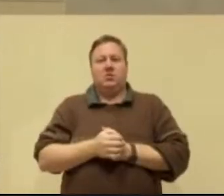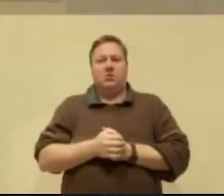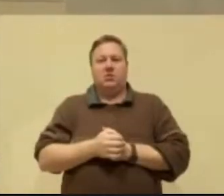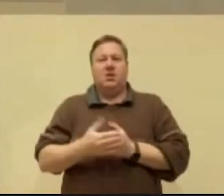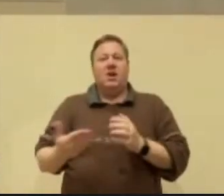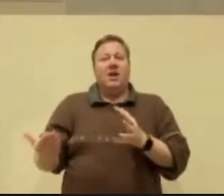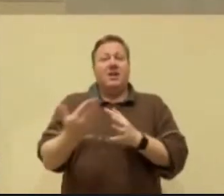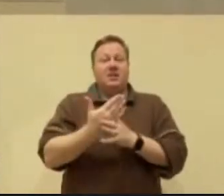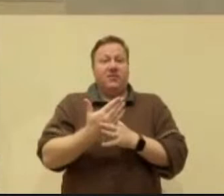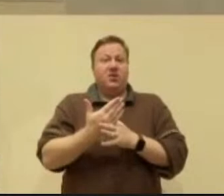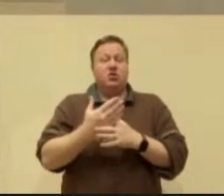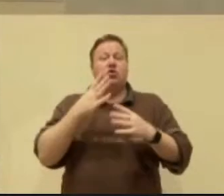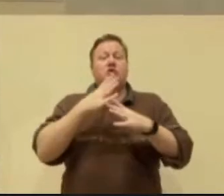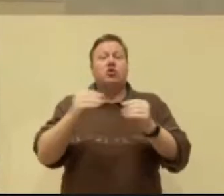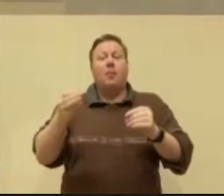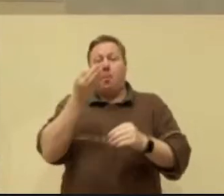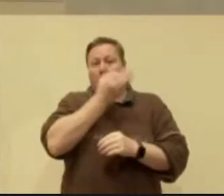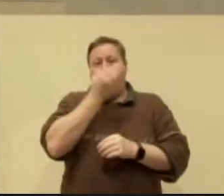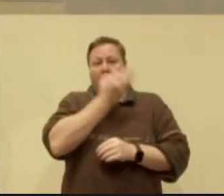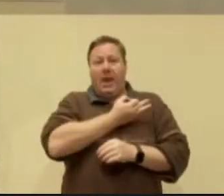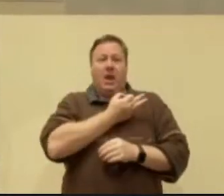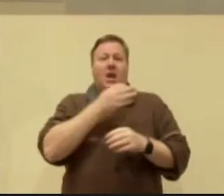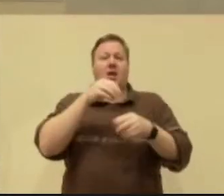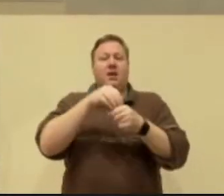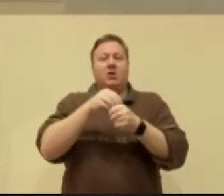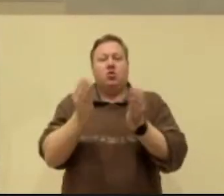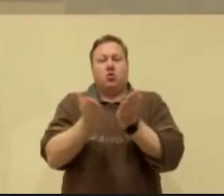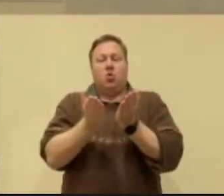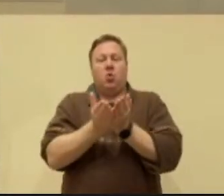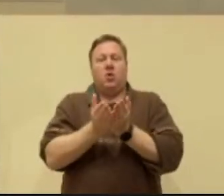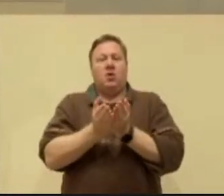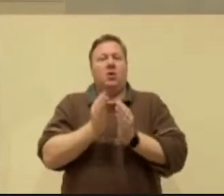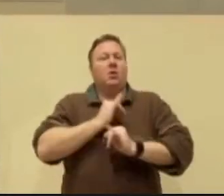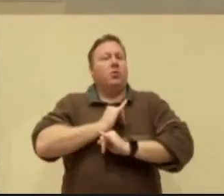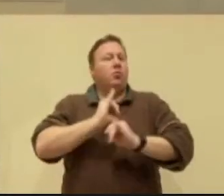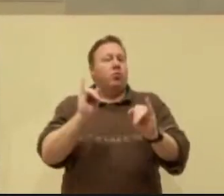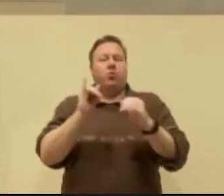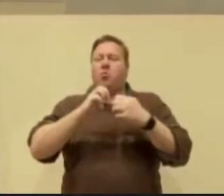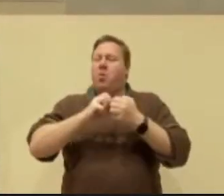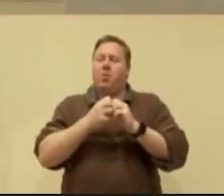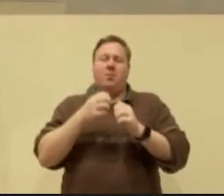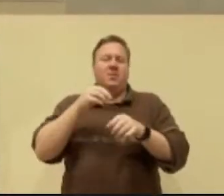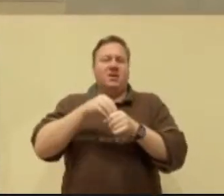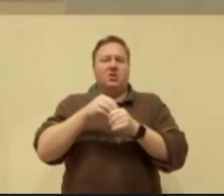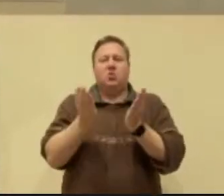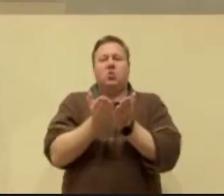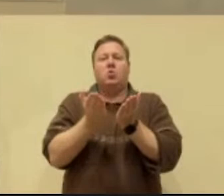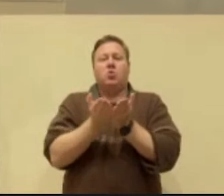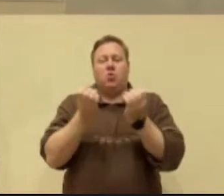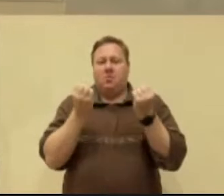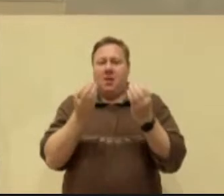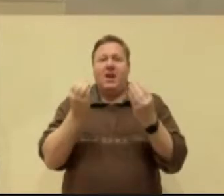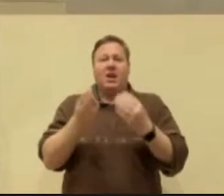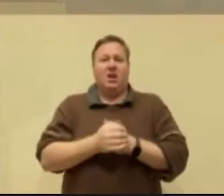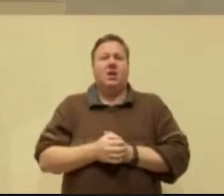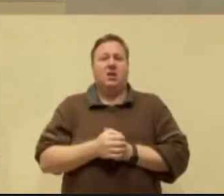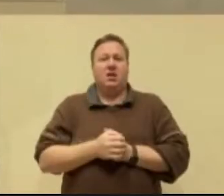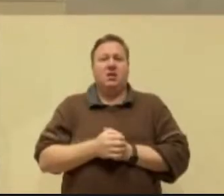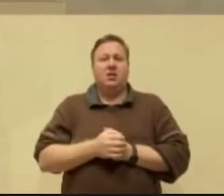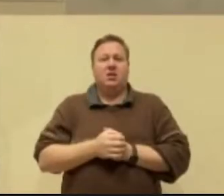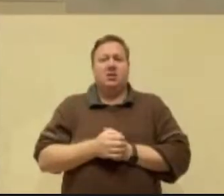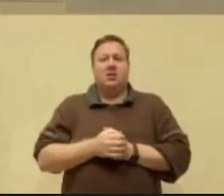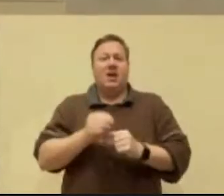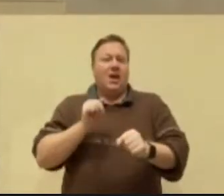bullying in schools this is the sketch that affects a number of our schools we continue to have